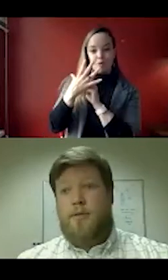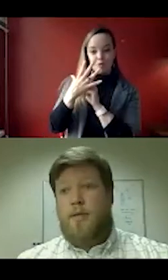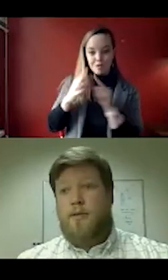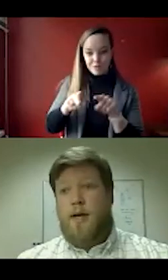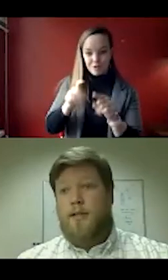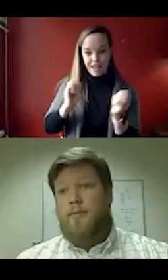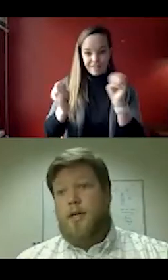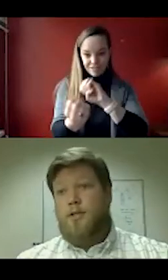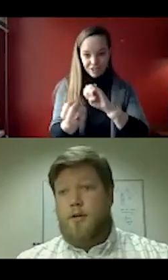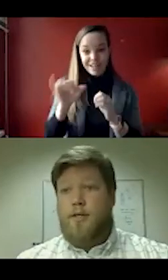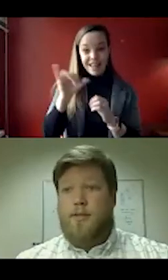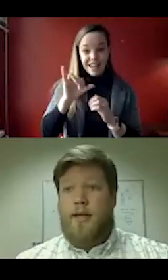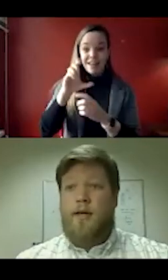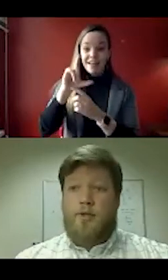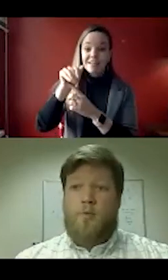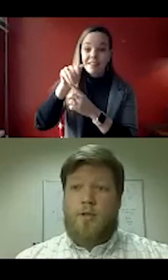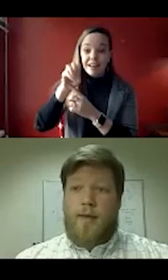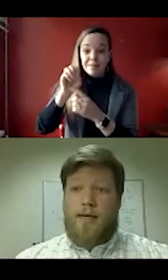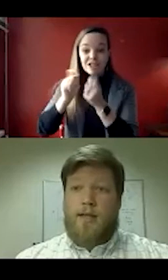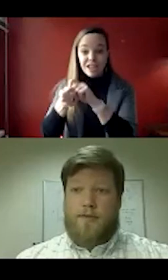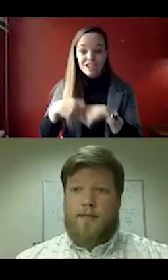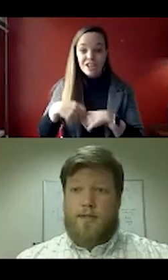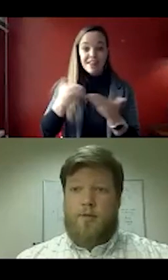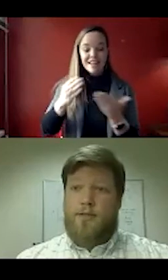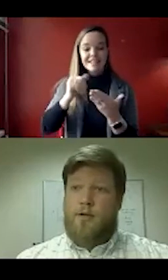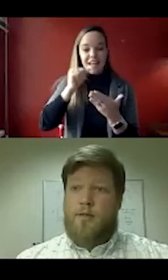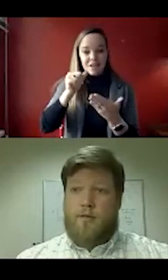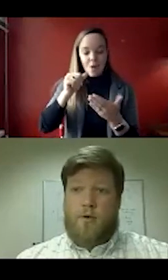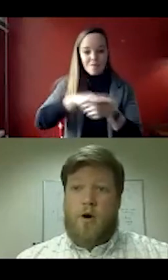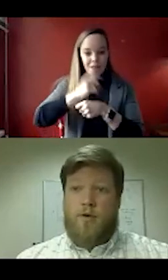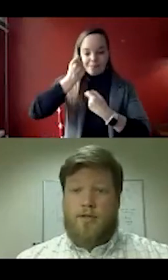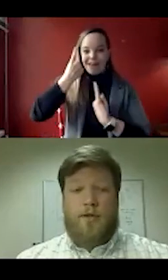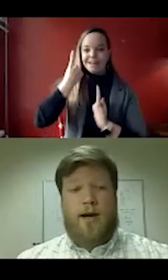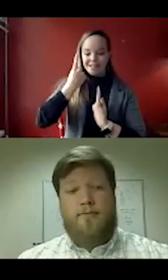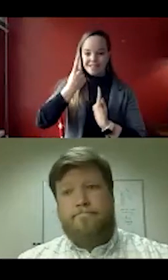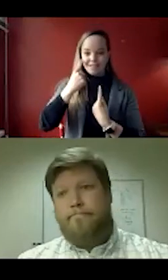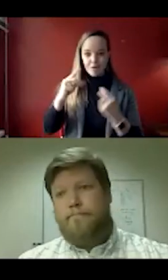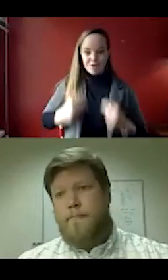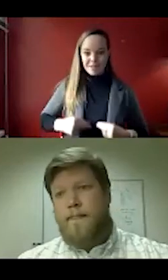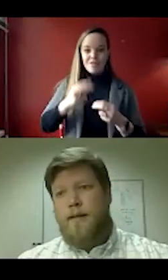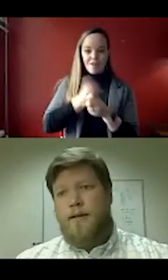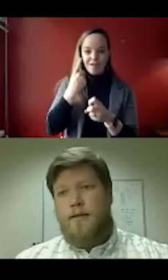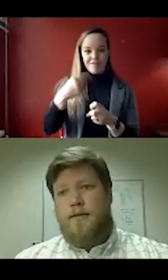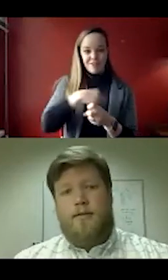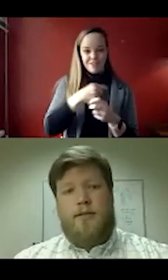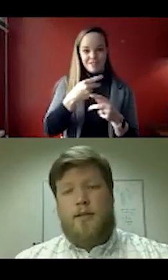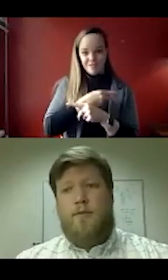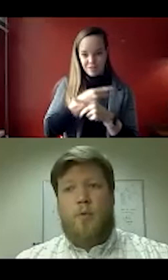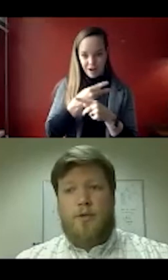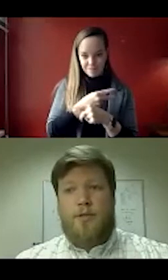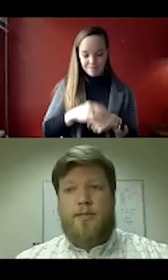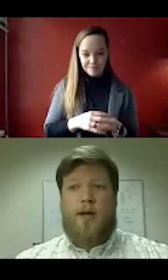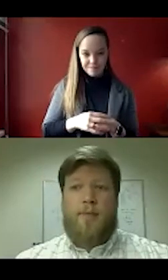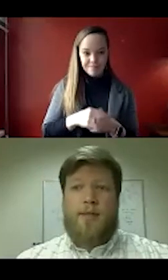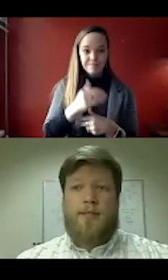adaptation. Things like climate change are things that don't really make a lot of sense to humans and are therefore hard for us to figure out. Still, an even